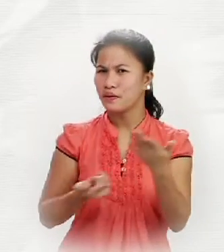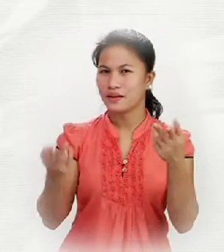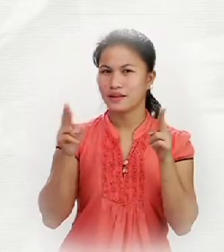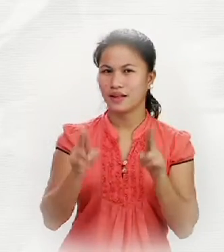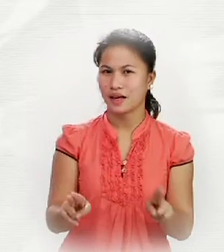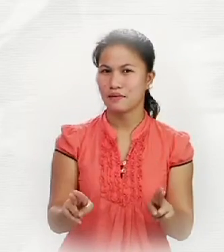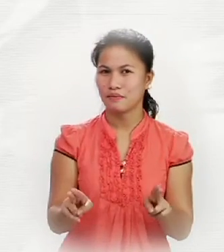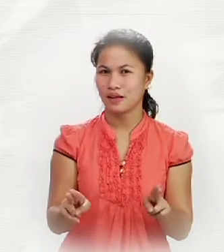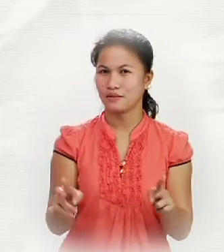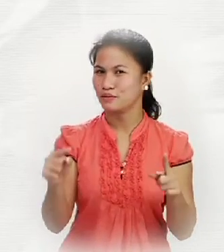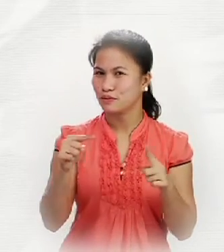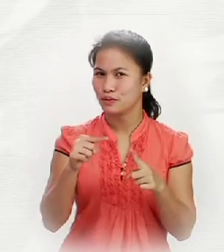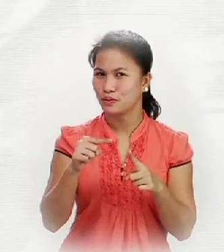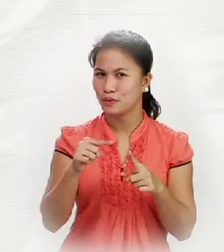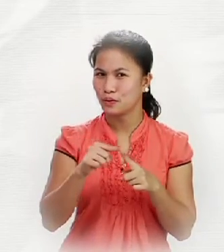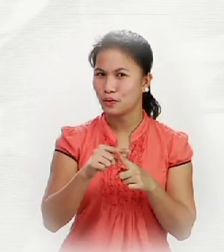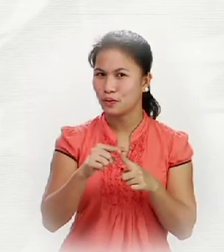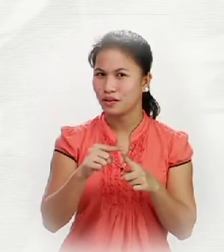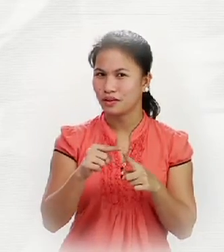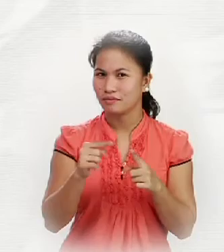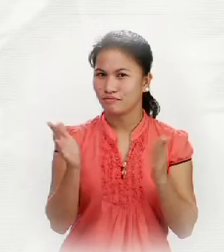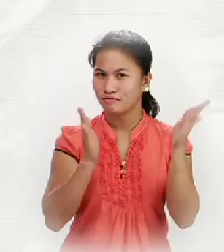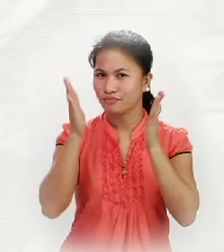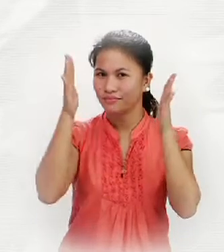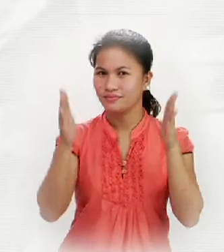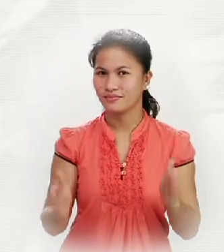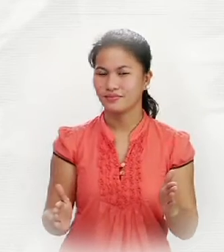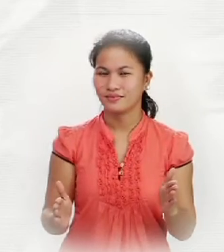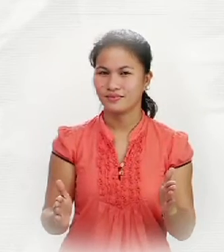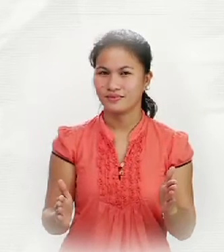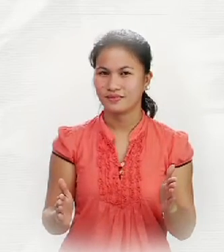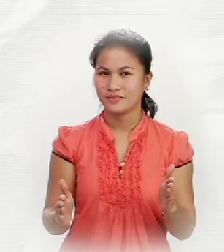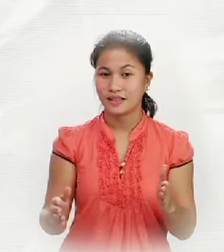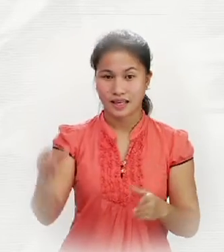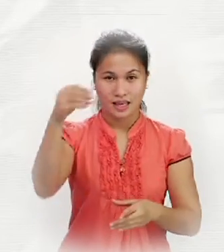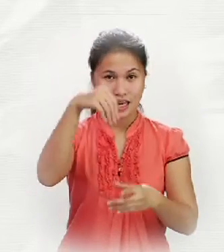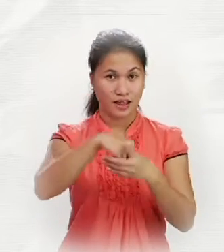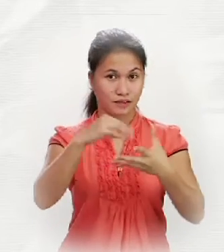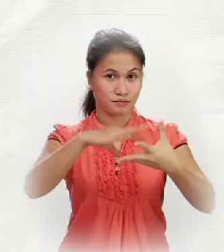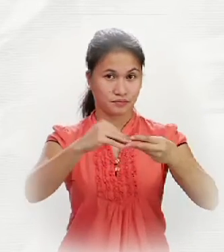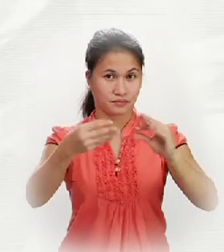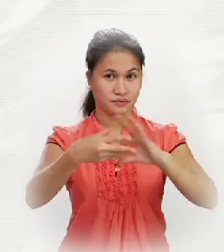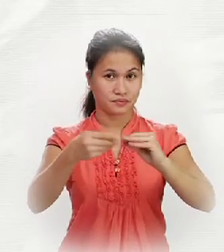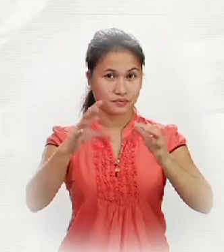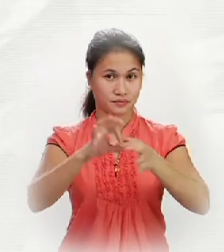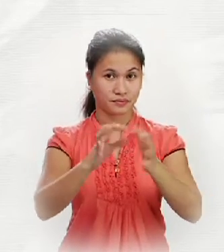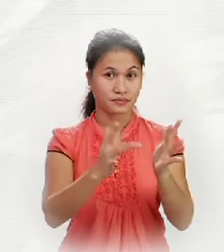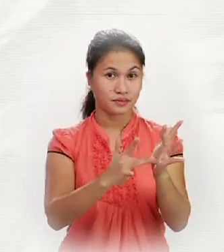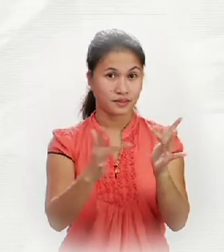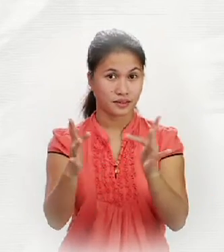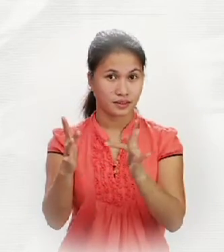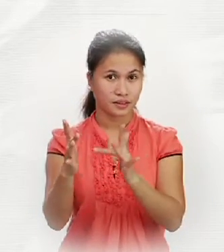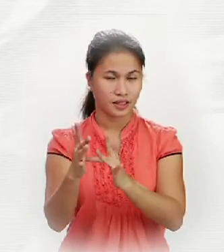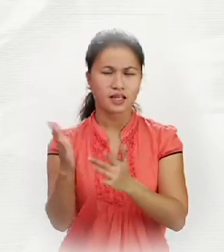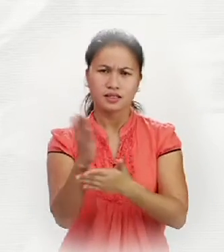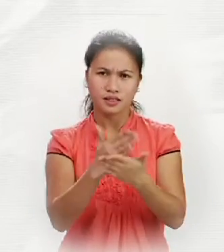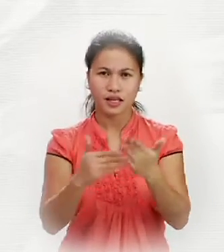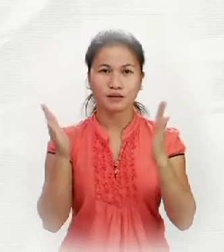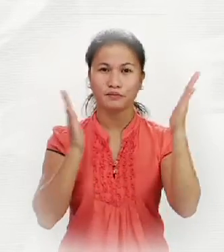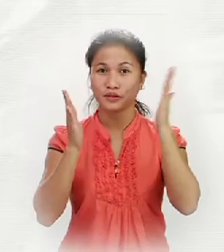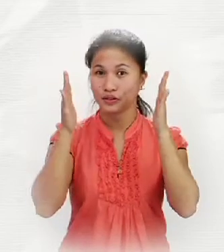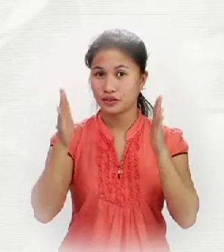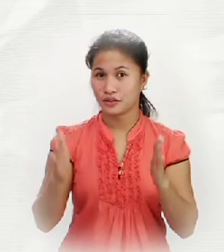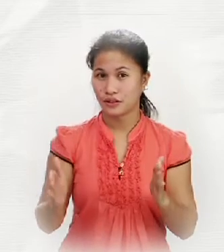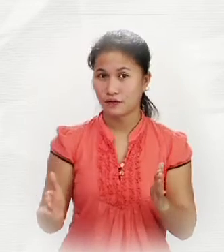happens to the servant? In the parable of Jesus, he says, some servants,